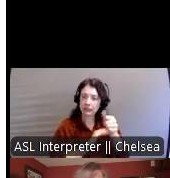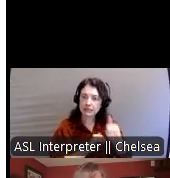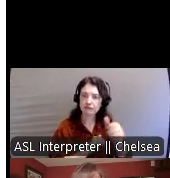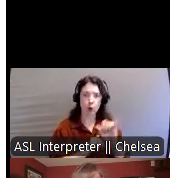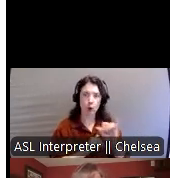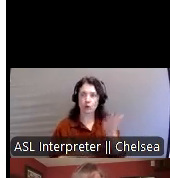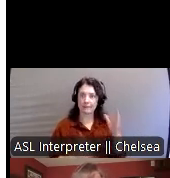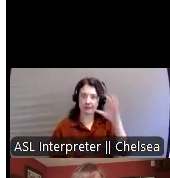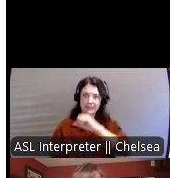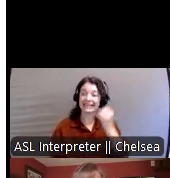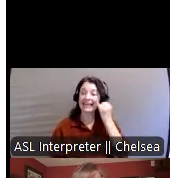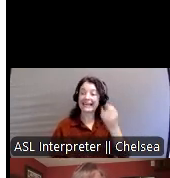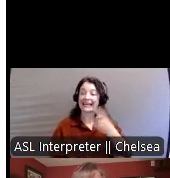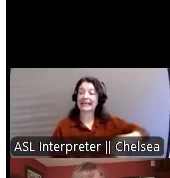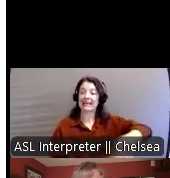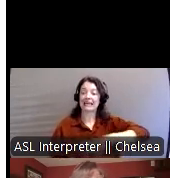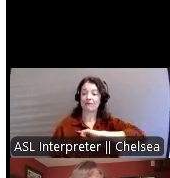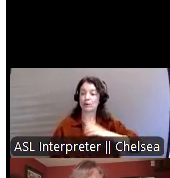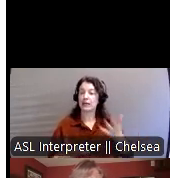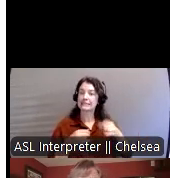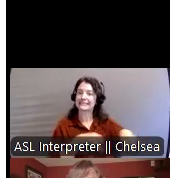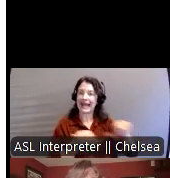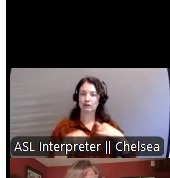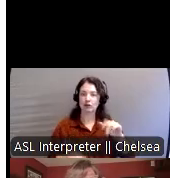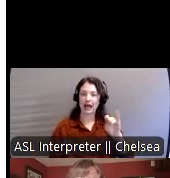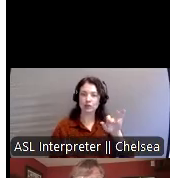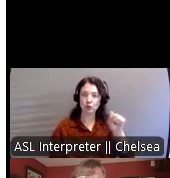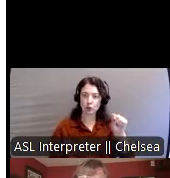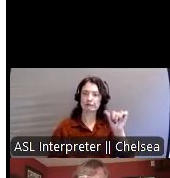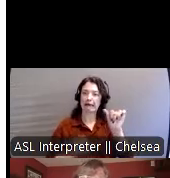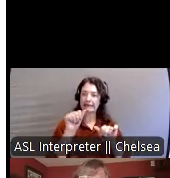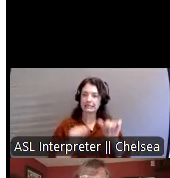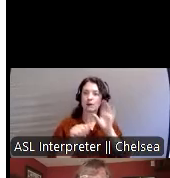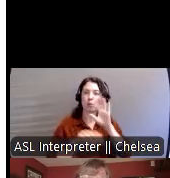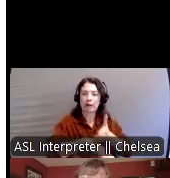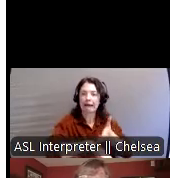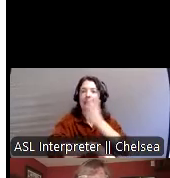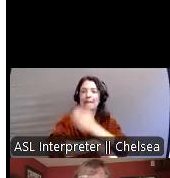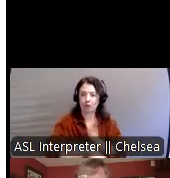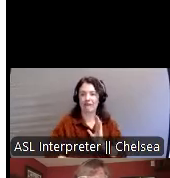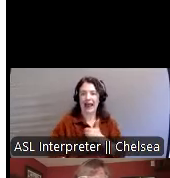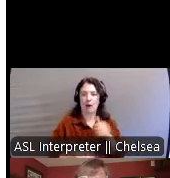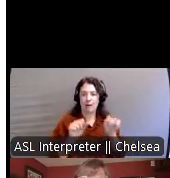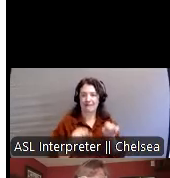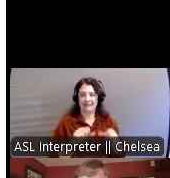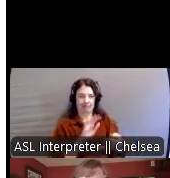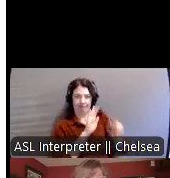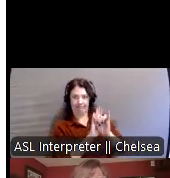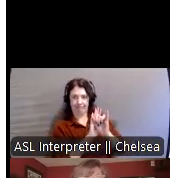improve prevention efforts. In the meantime, there are a variety of risk assessment tools to utilize.